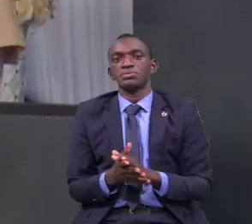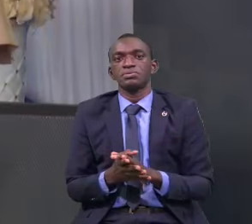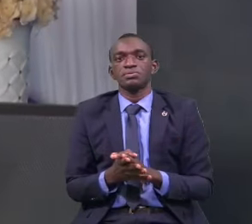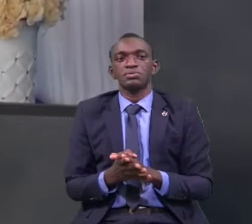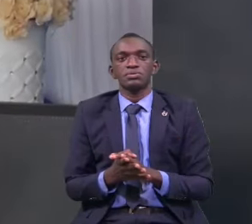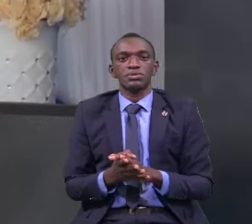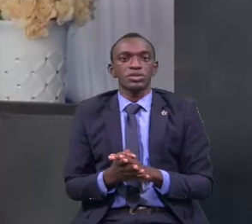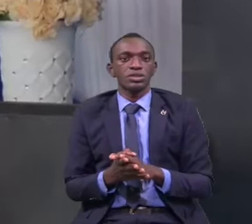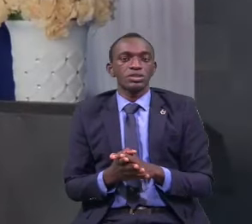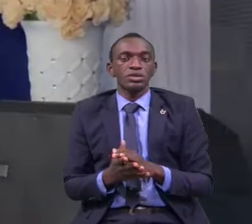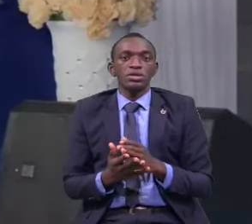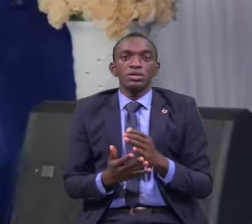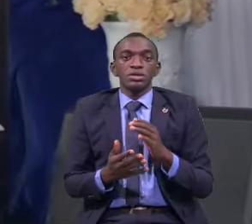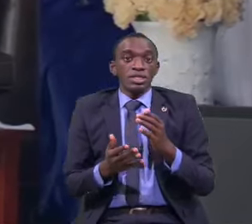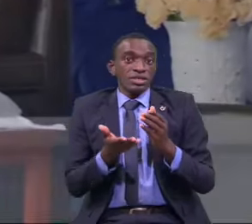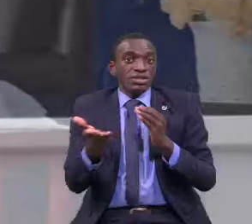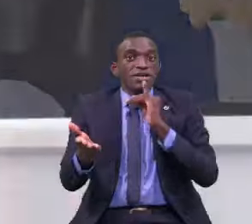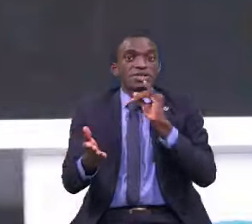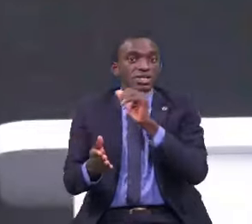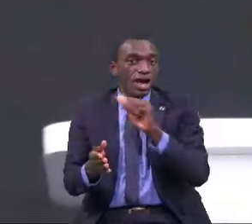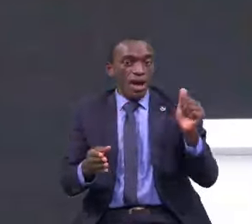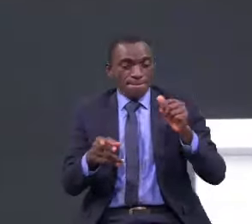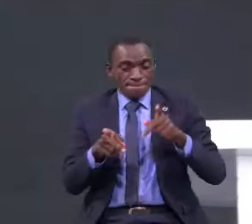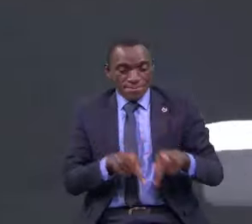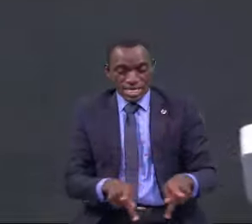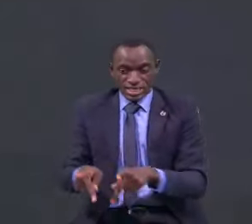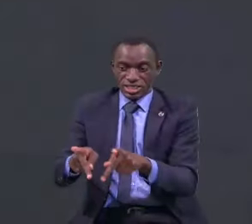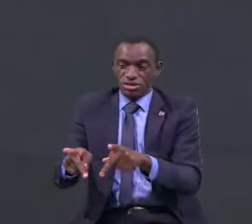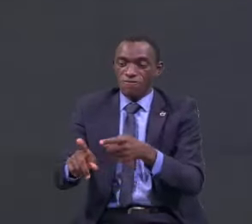That is a path that leads from grace to glory.